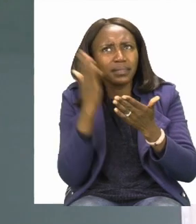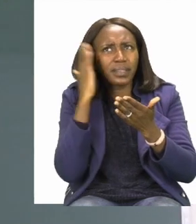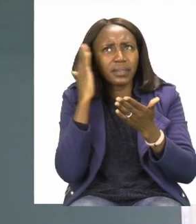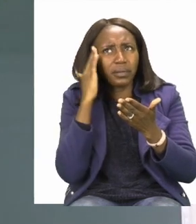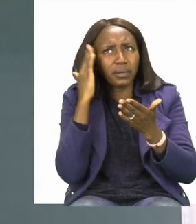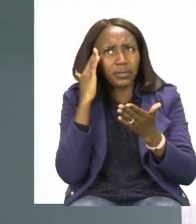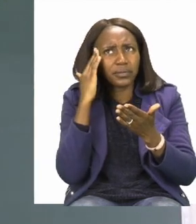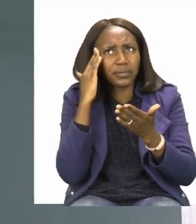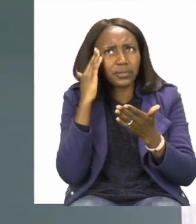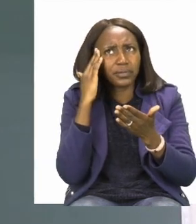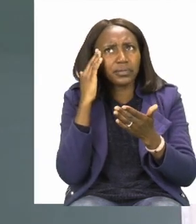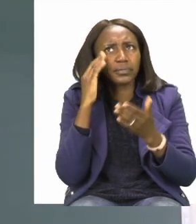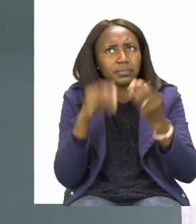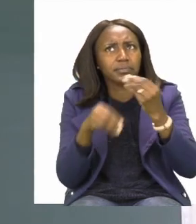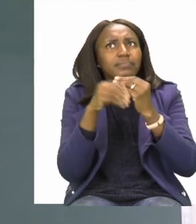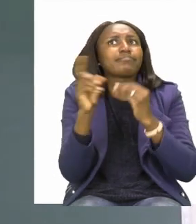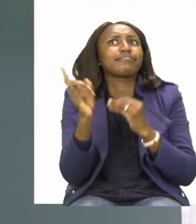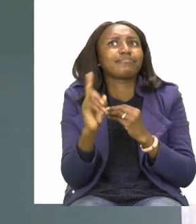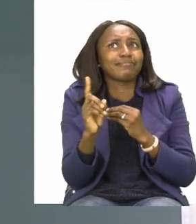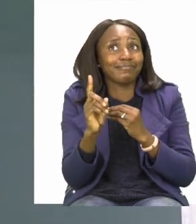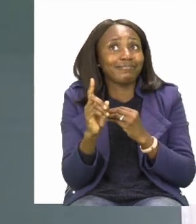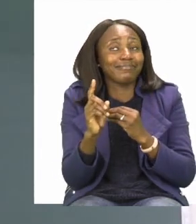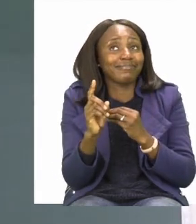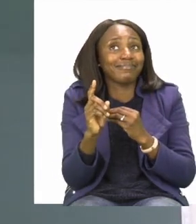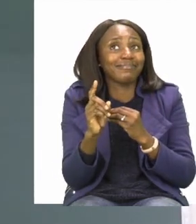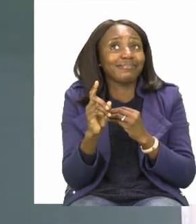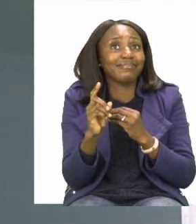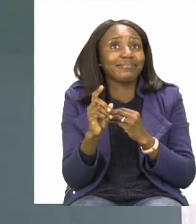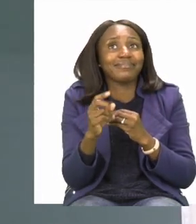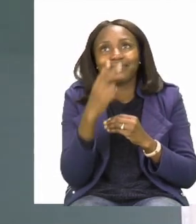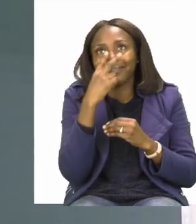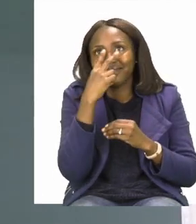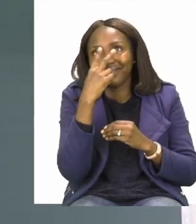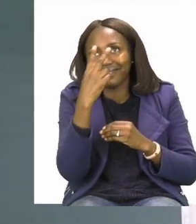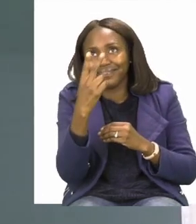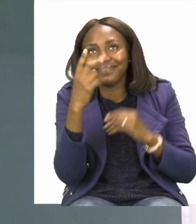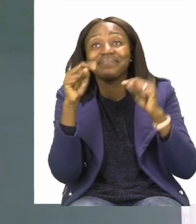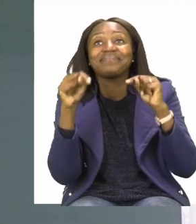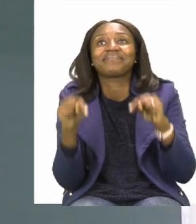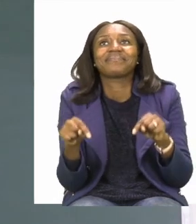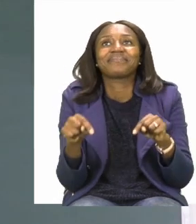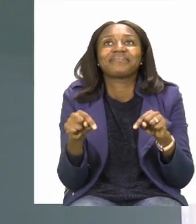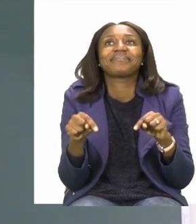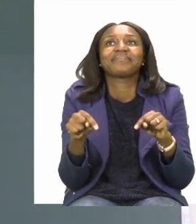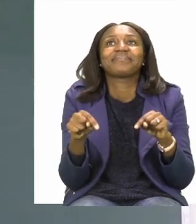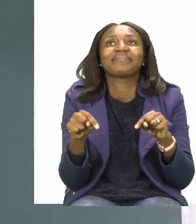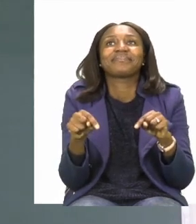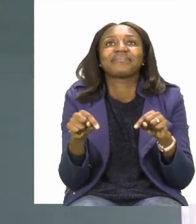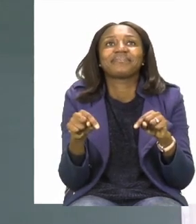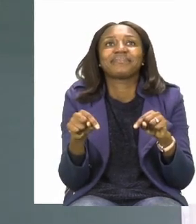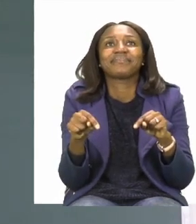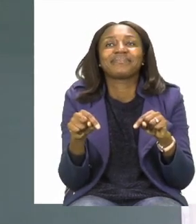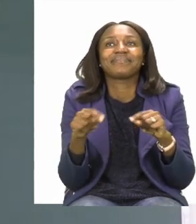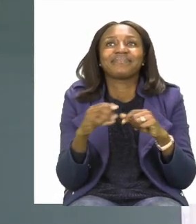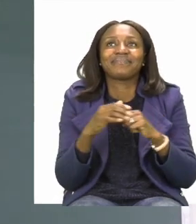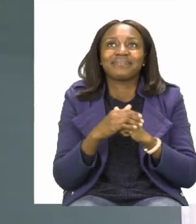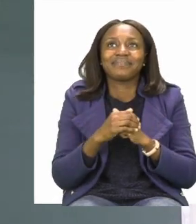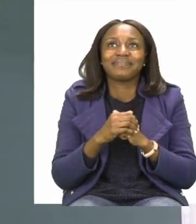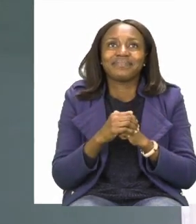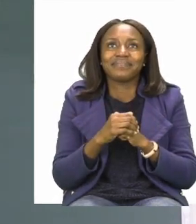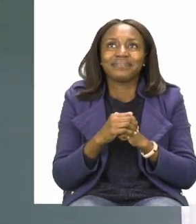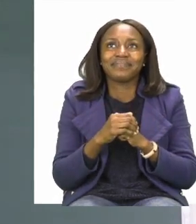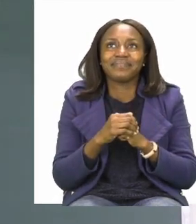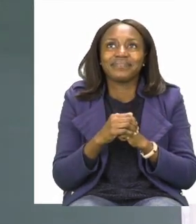know whether or not you have done the right thing. I'll see you when you're done with both exercises after the advert